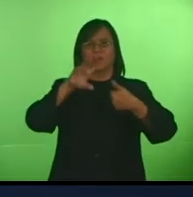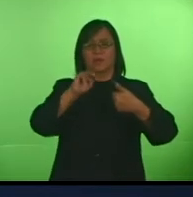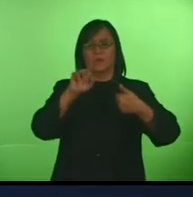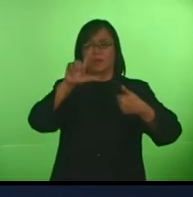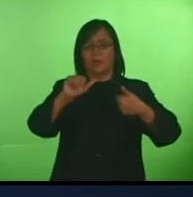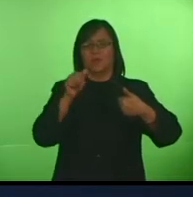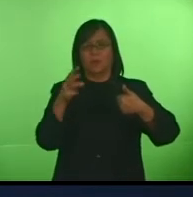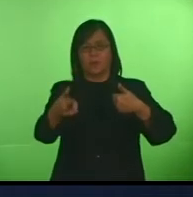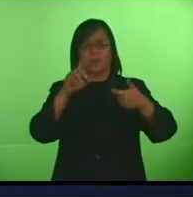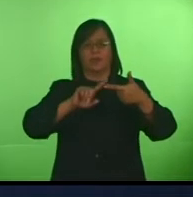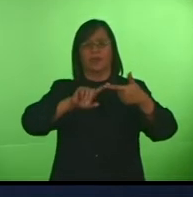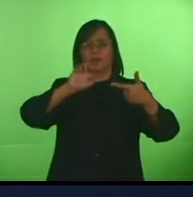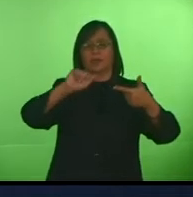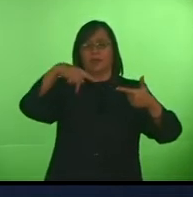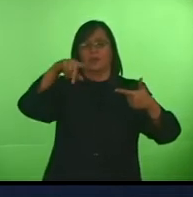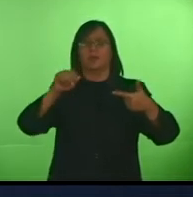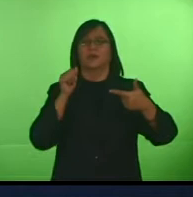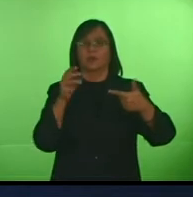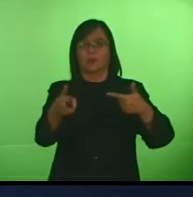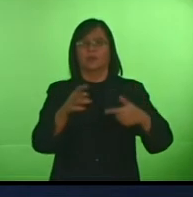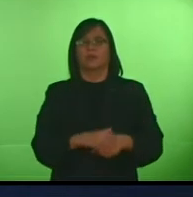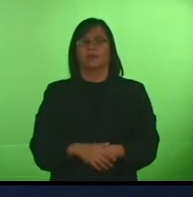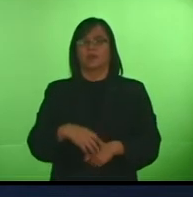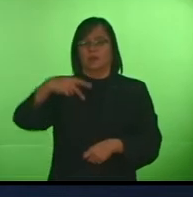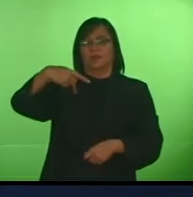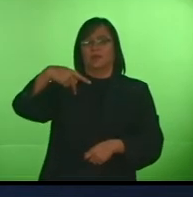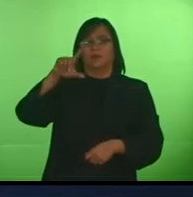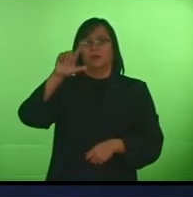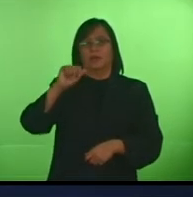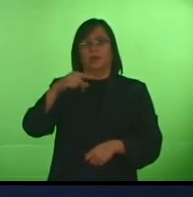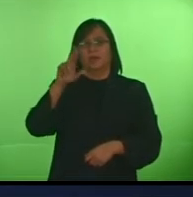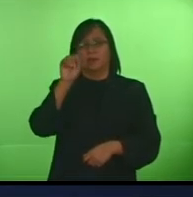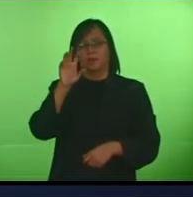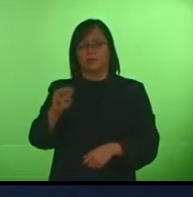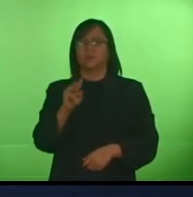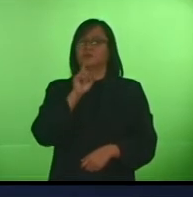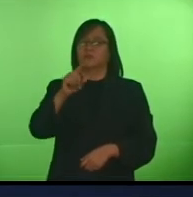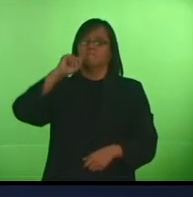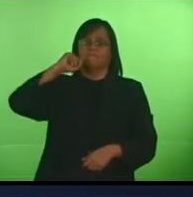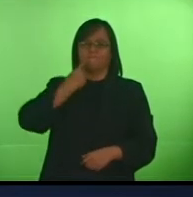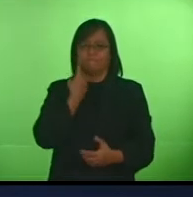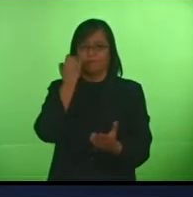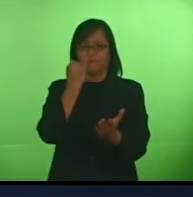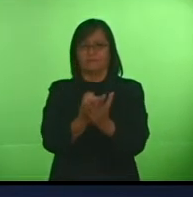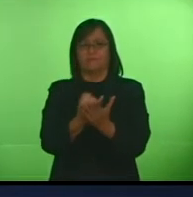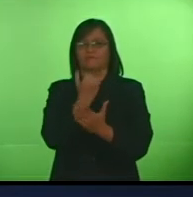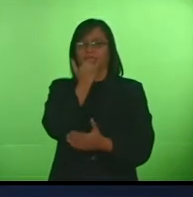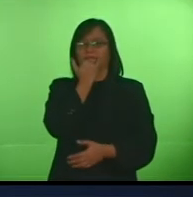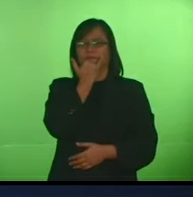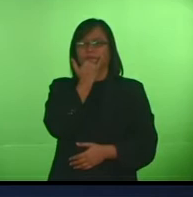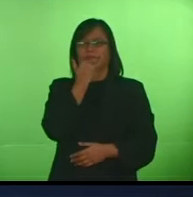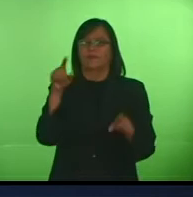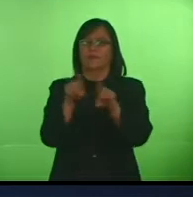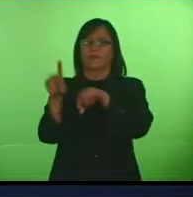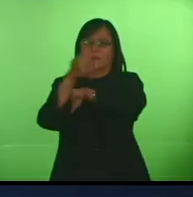style. And again, plagiarizing is a serious crime as it refers to stealing someone